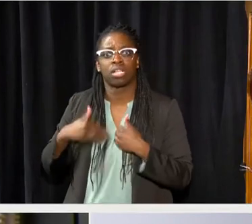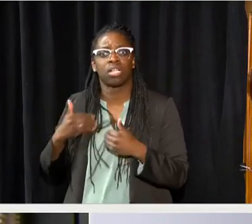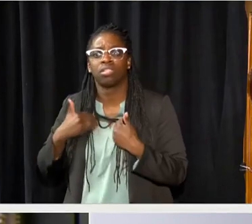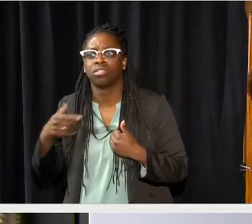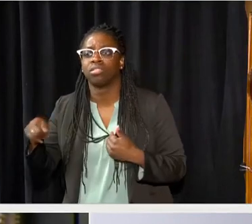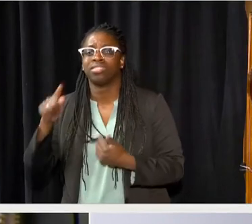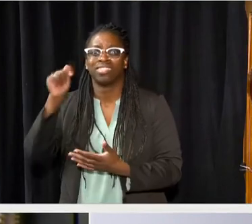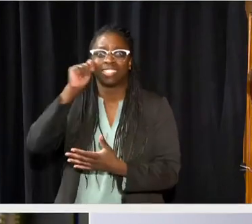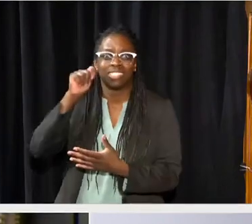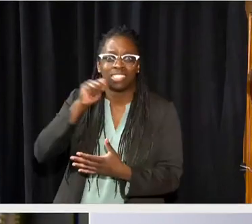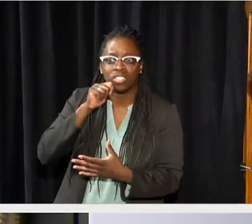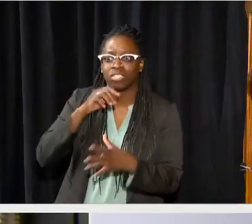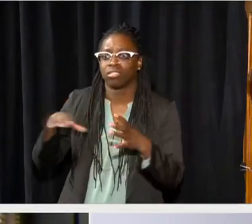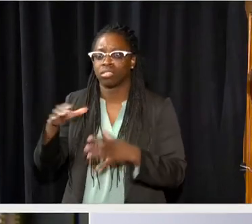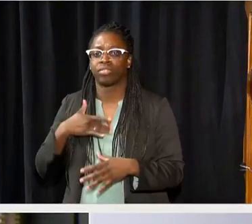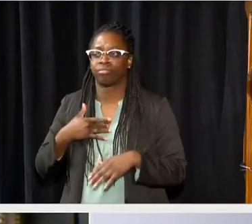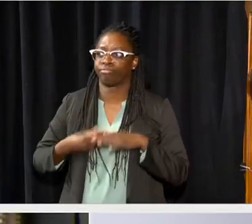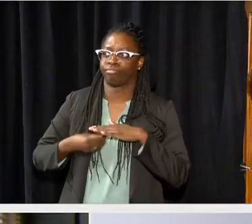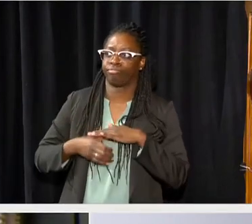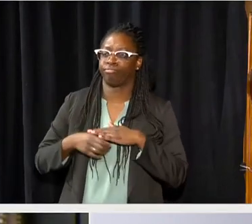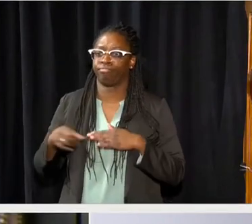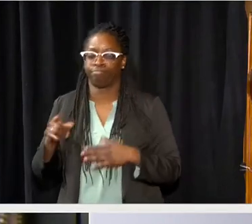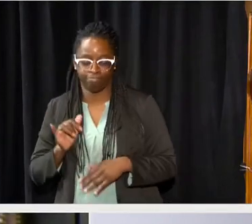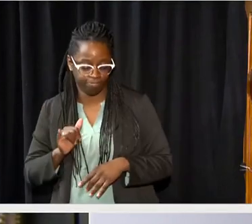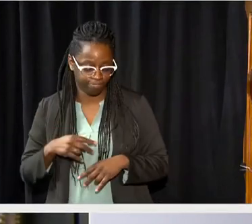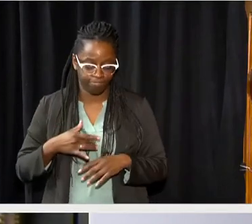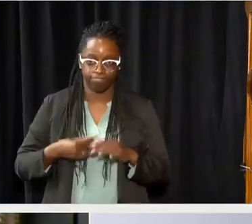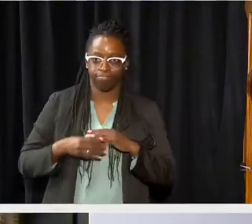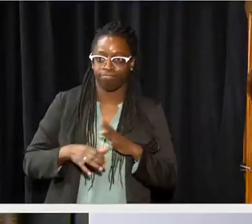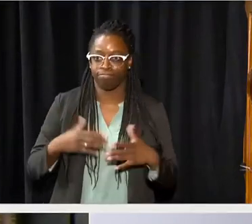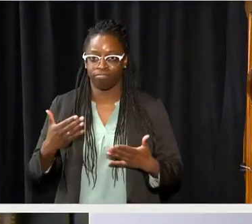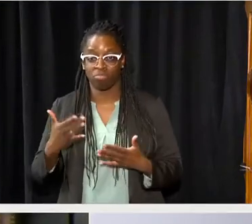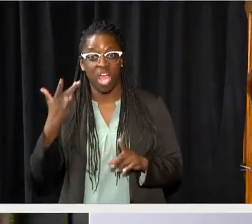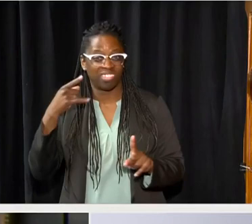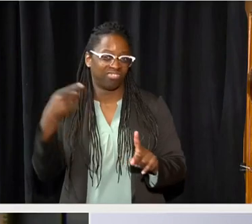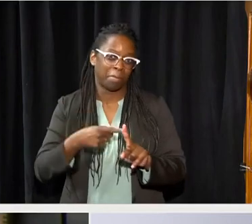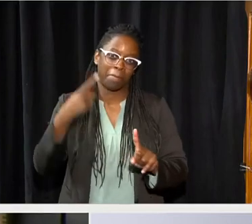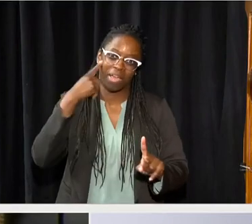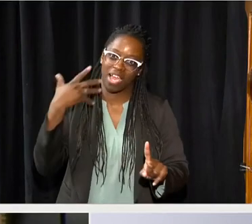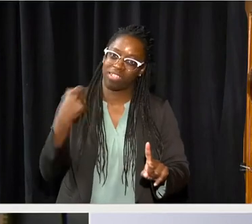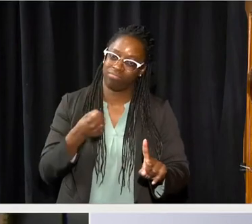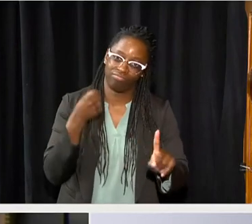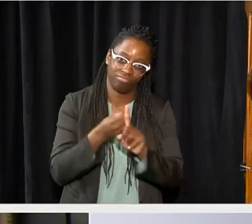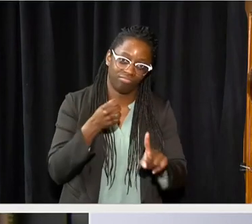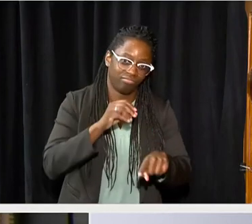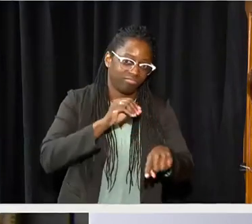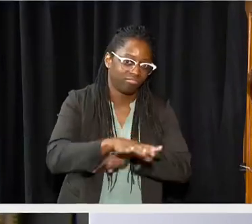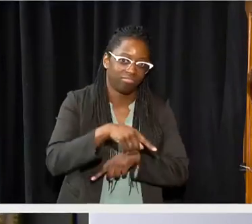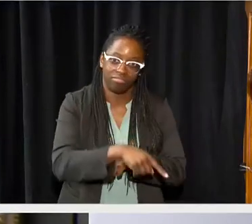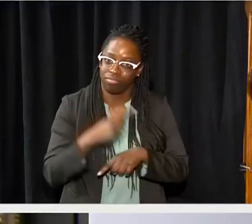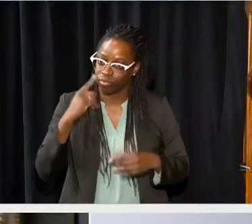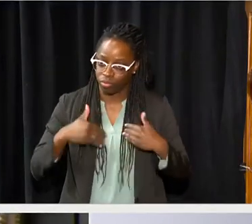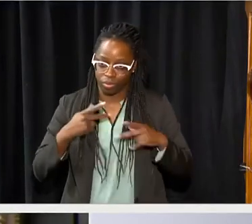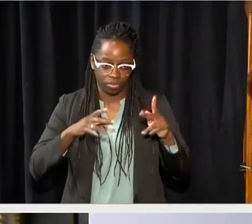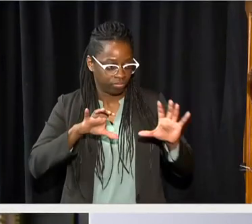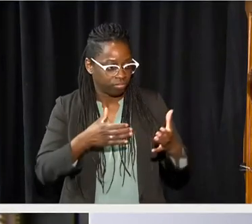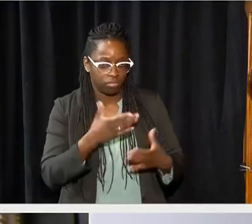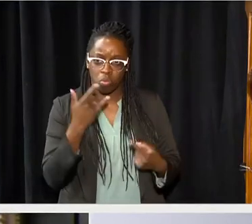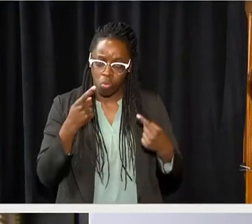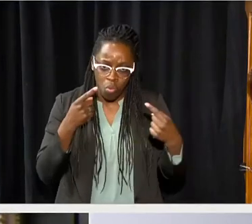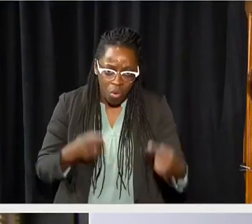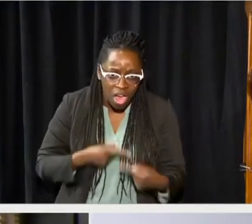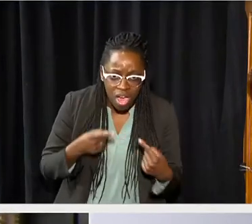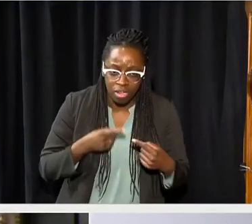okay. There's a crisis in youth mental health. It's hurting our young people. It's